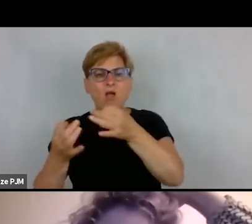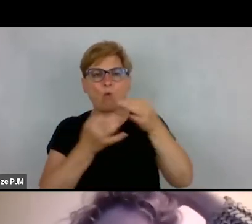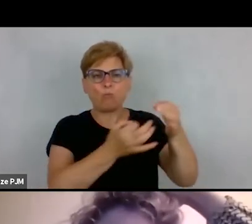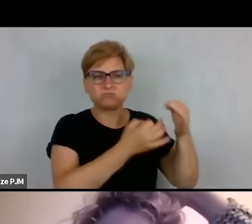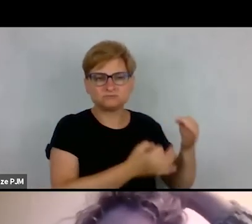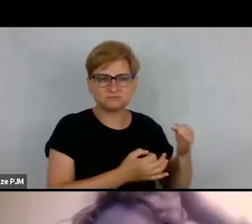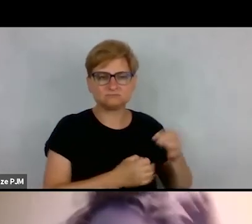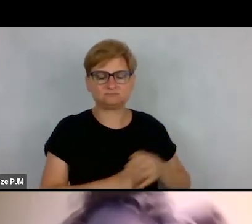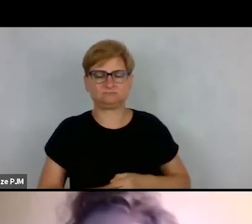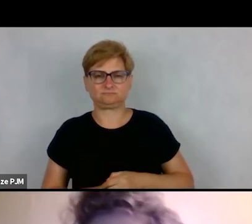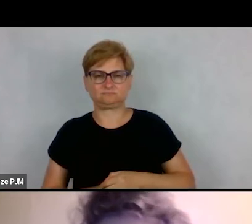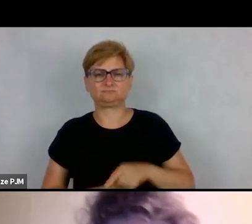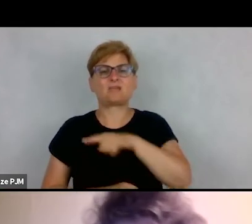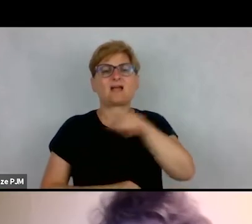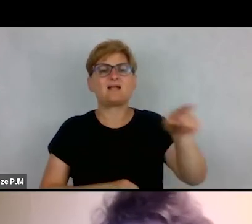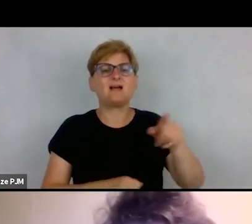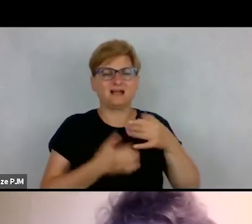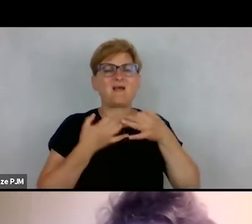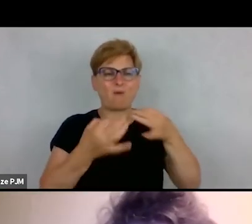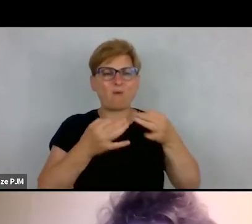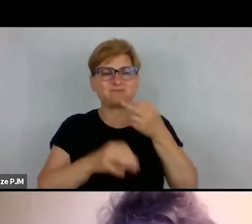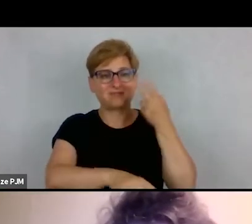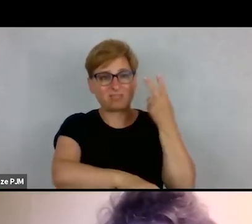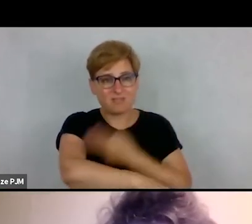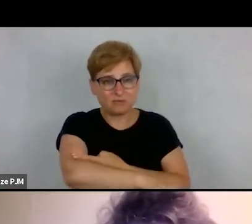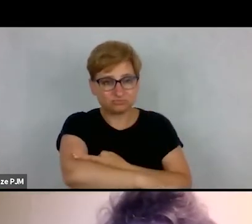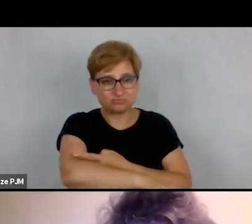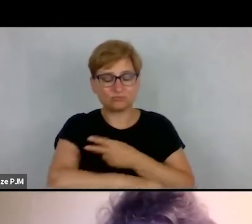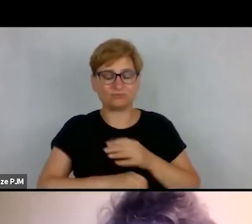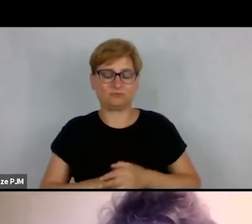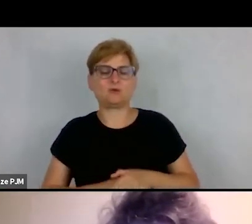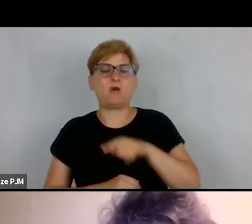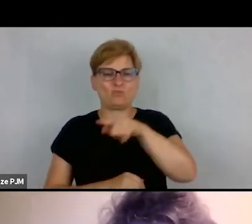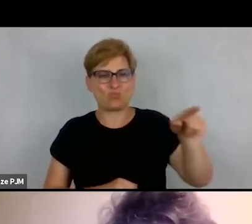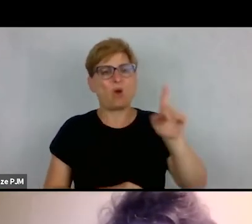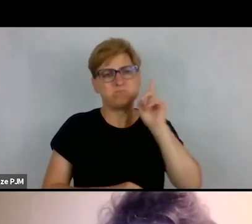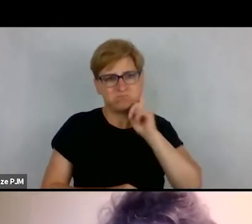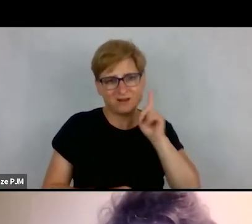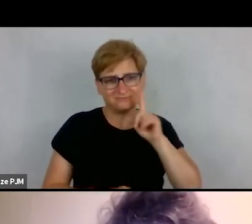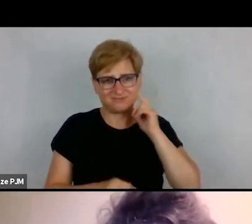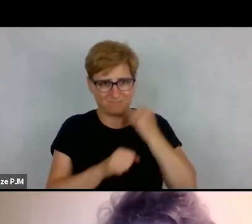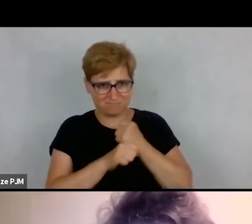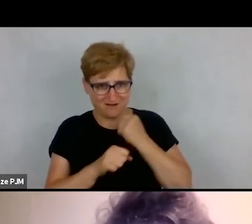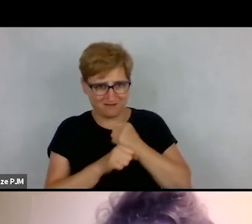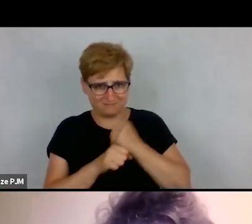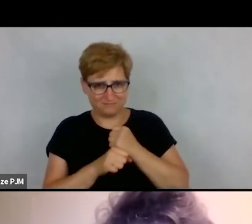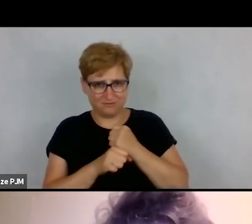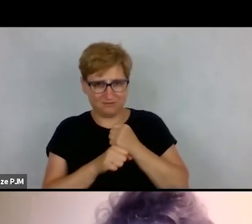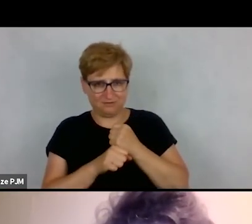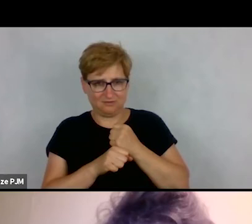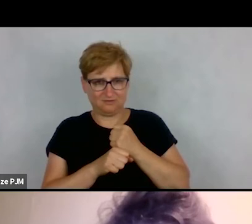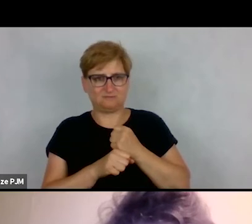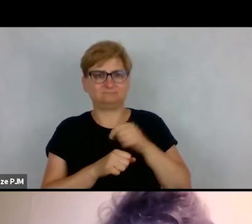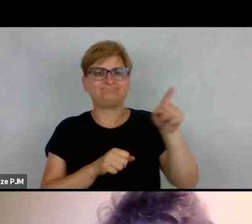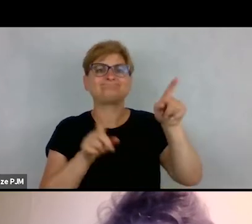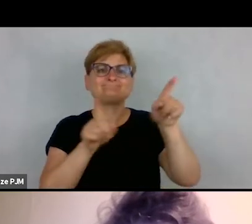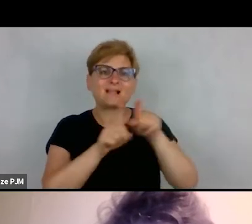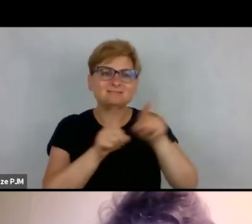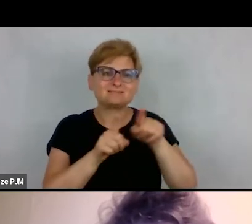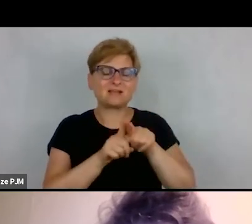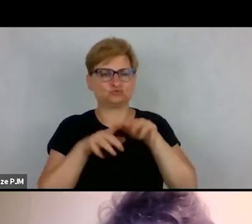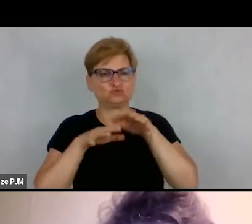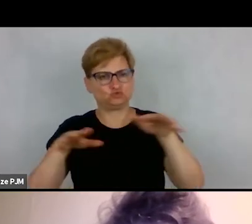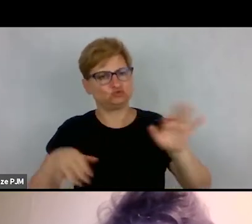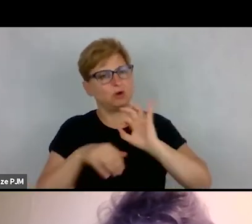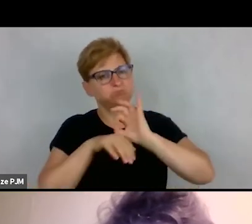taxi industry. And Nontlantla, who's a middle-aged woman, showed up to one of the leadership meetings of the Taxi Association. And she said,